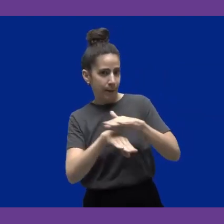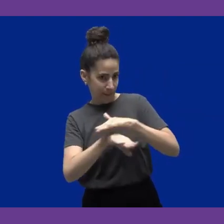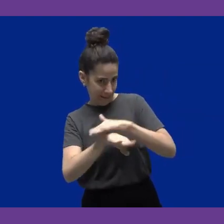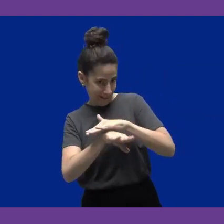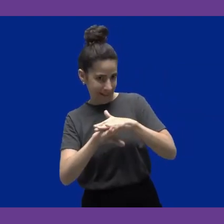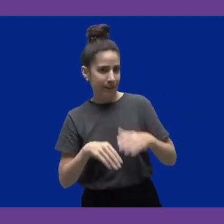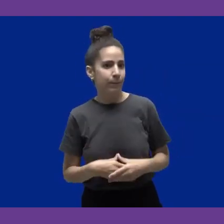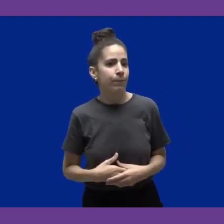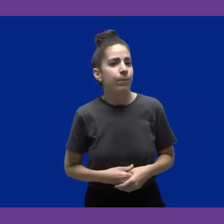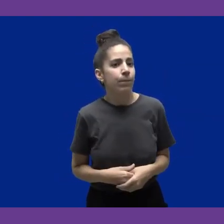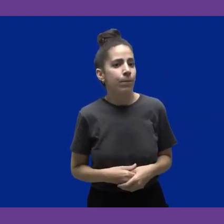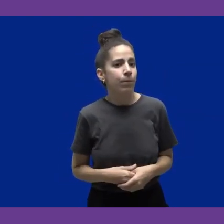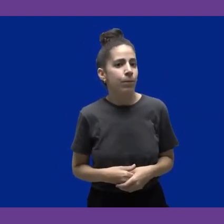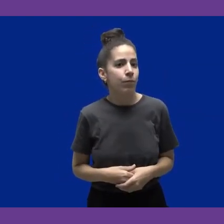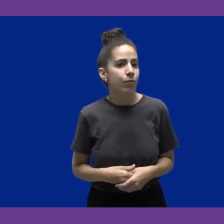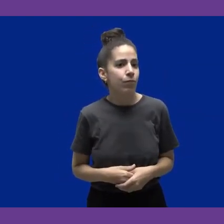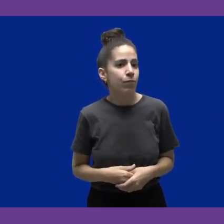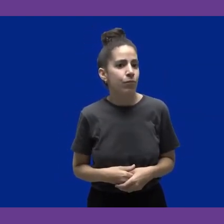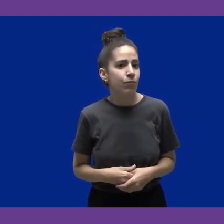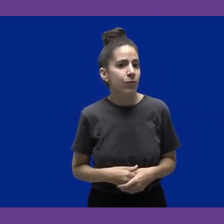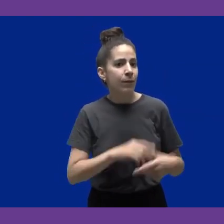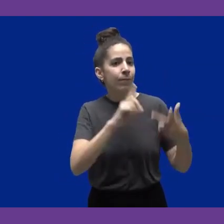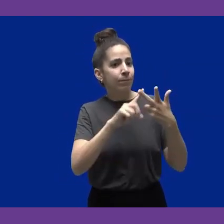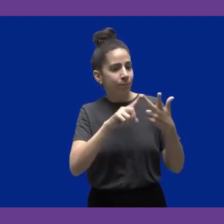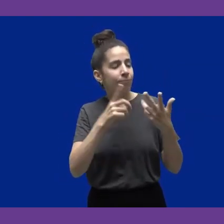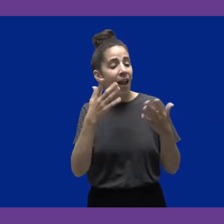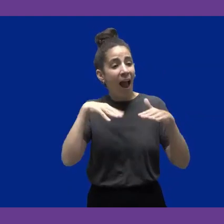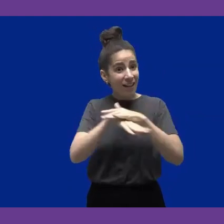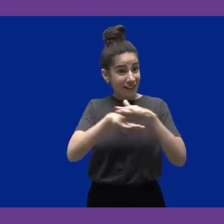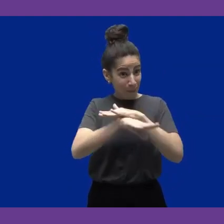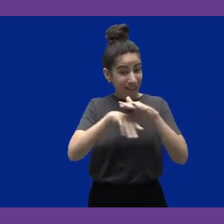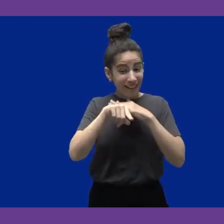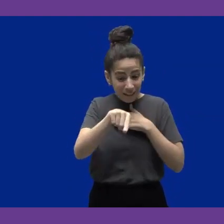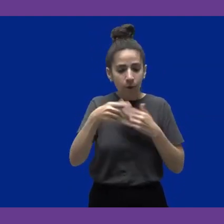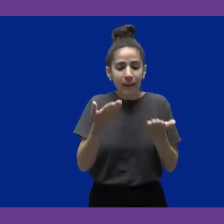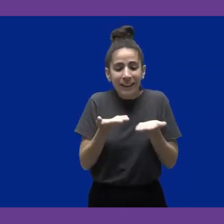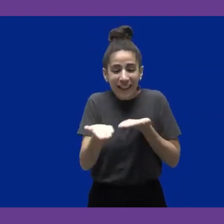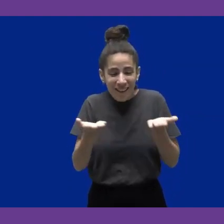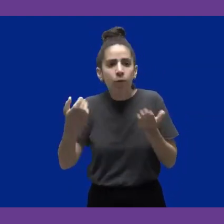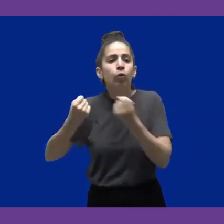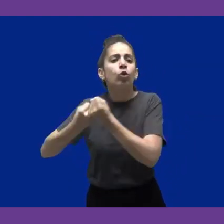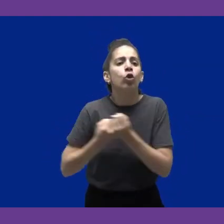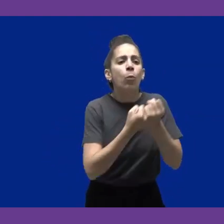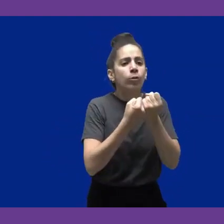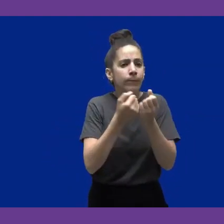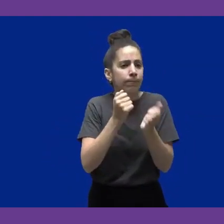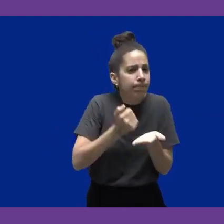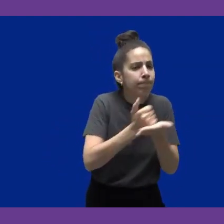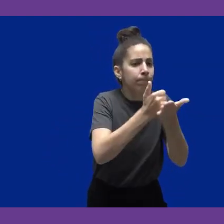Senselect Joint Technical Committee 12 on Design for All. The chairperson is Florent Orsoni from France, and the secretary